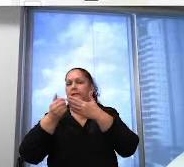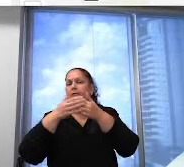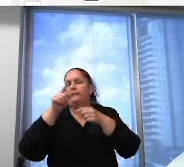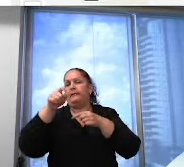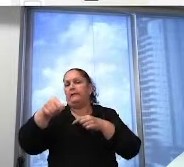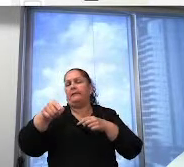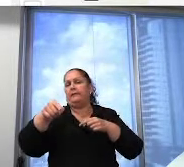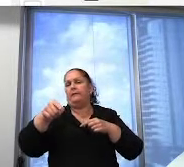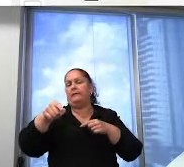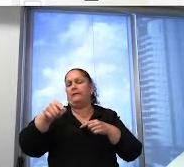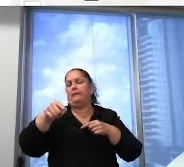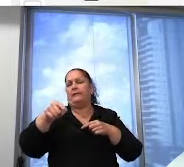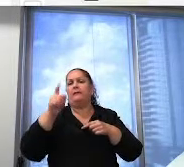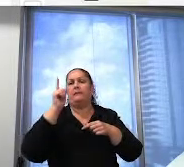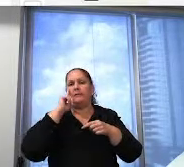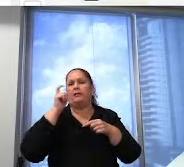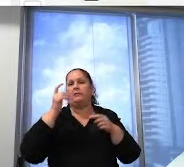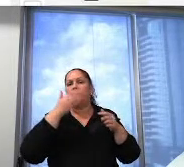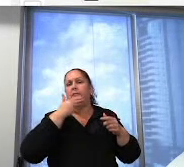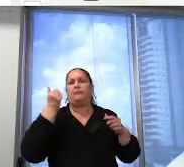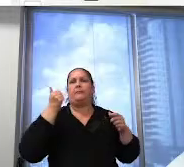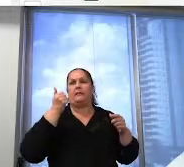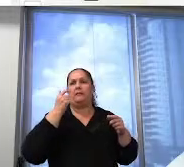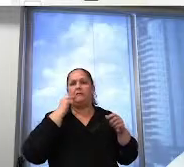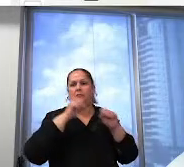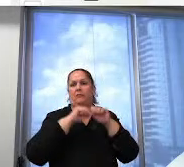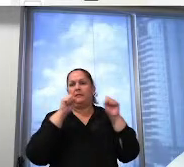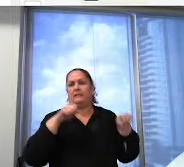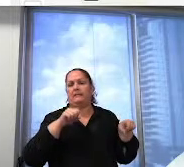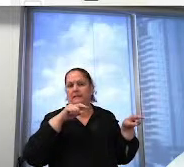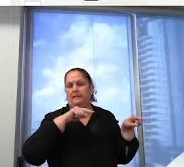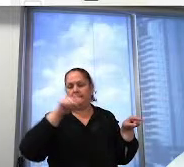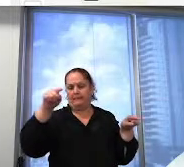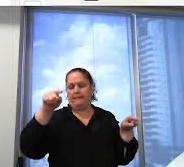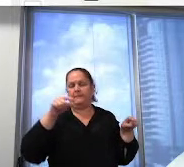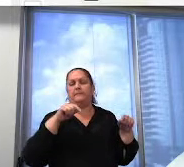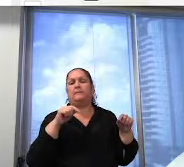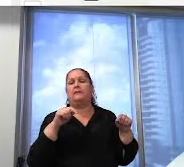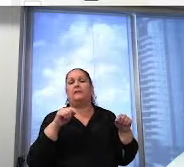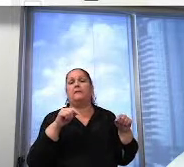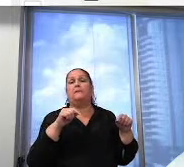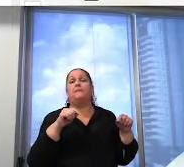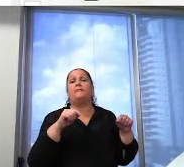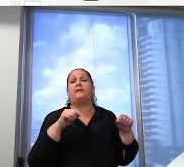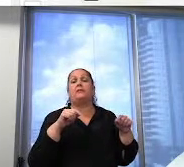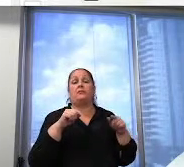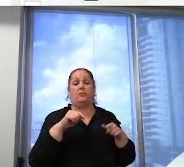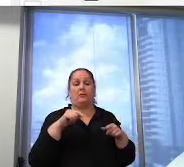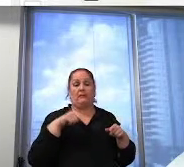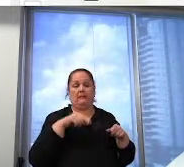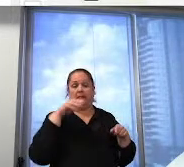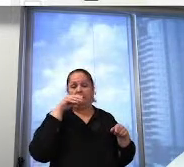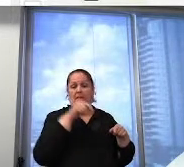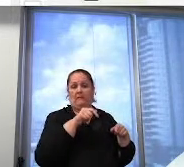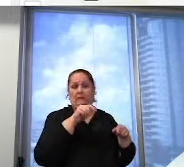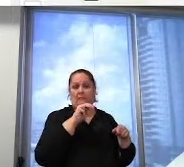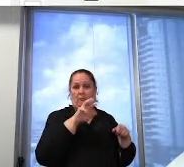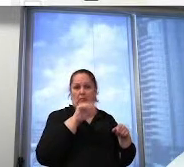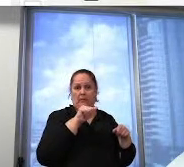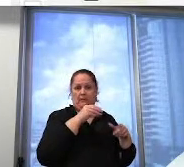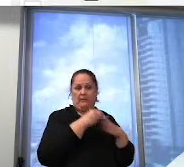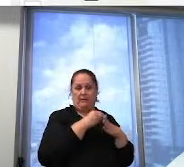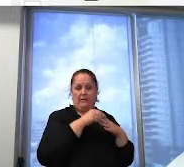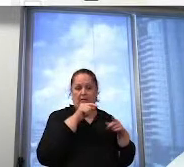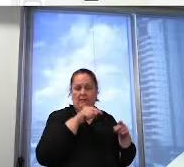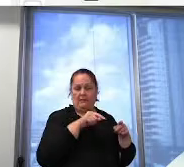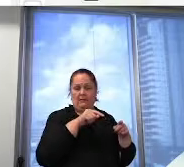replaced because it will actually benefit ultimately the level of the grid. So we will connect both projects, and they will both